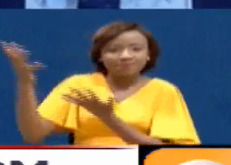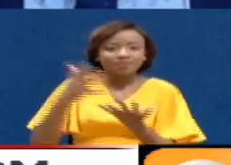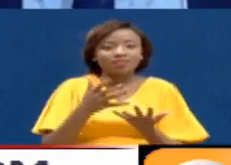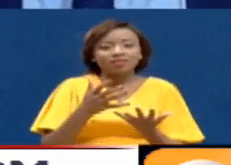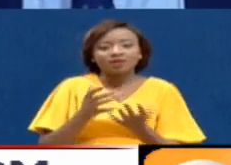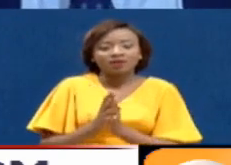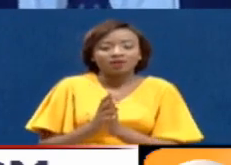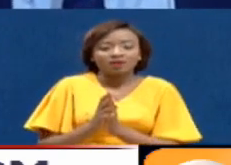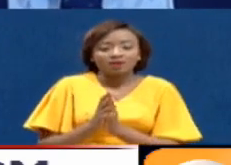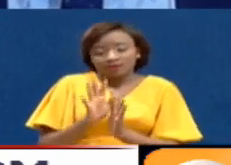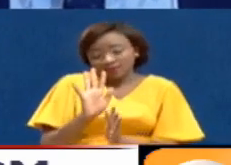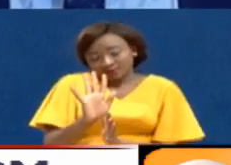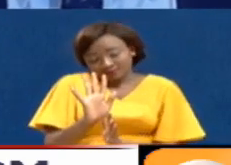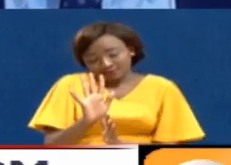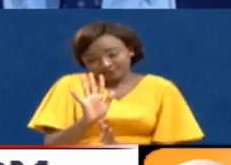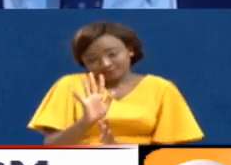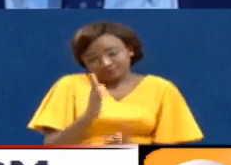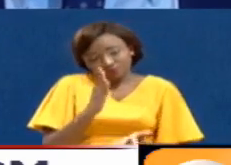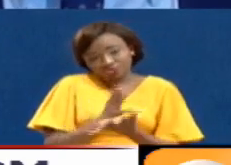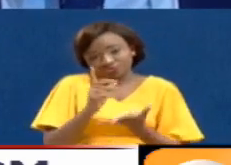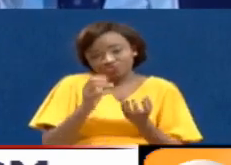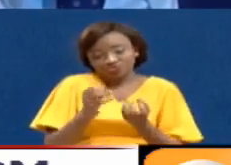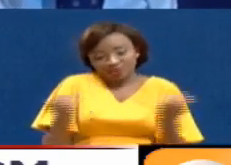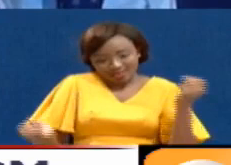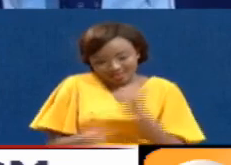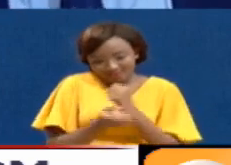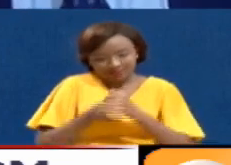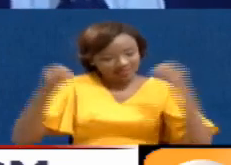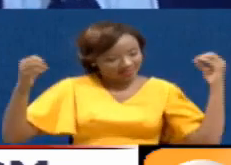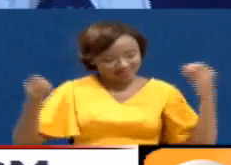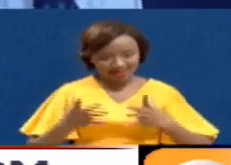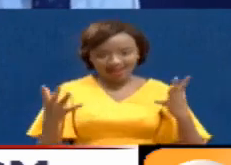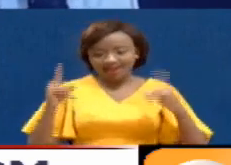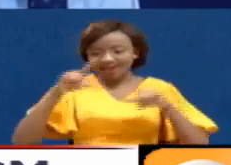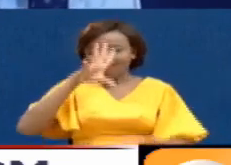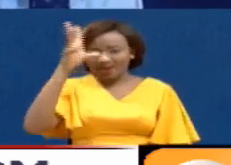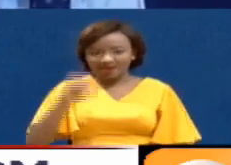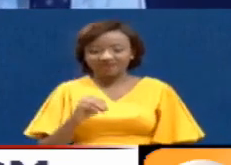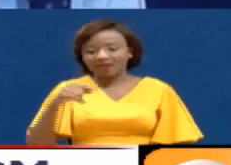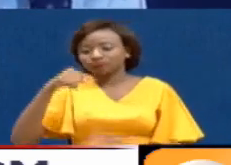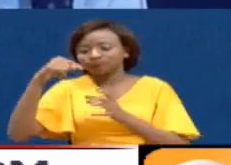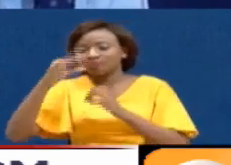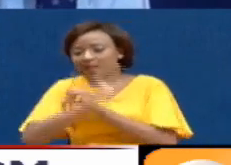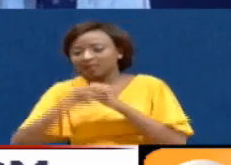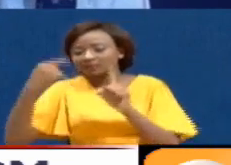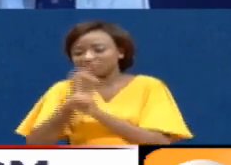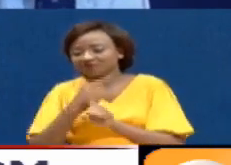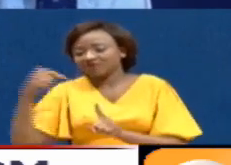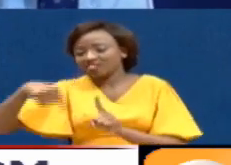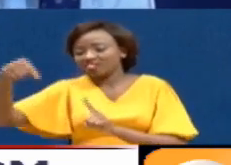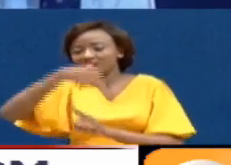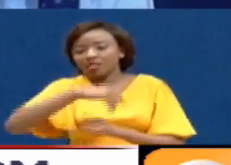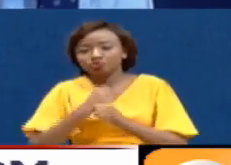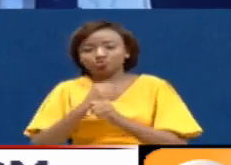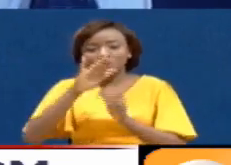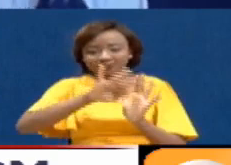Dr. Kitui, allow me to interrupt you on that. So you've given us really the bigger picture of what's happening on the continent and what different countries should be looking at. But let's go to the homestead